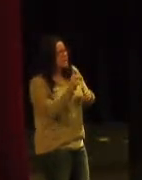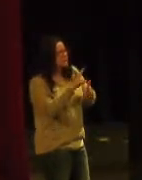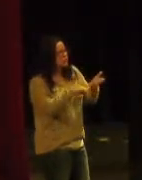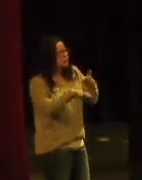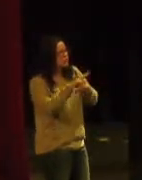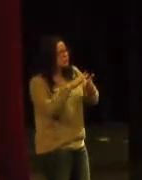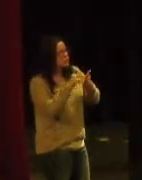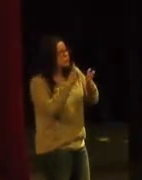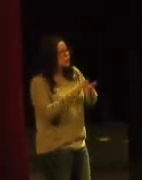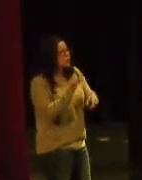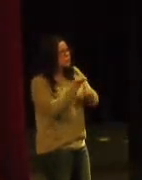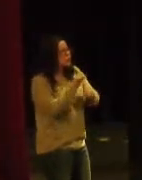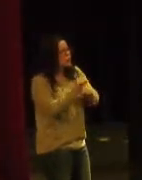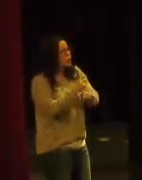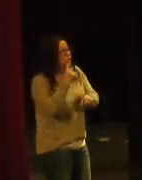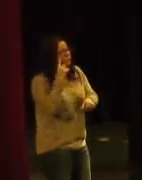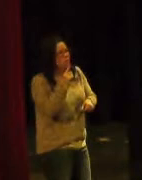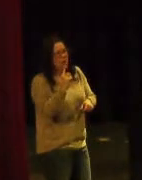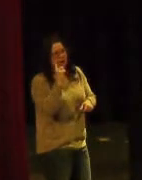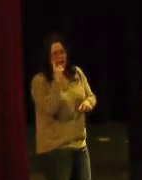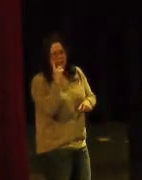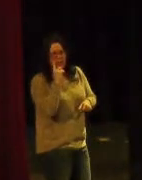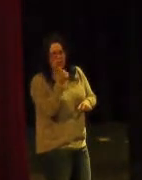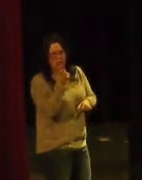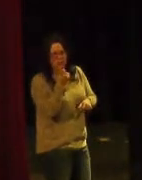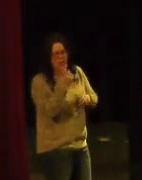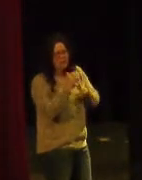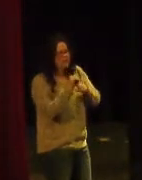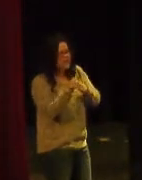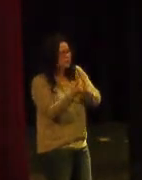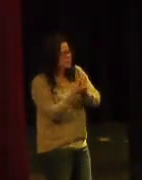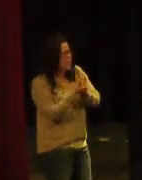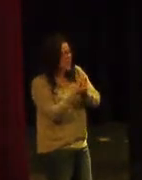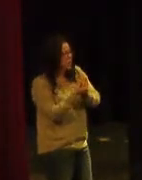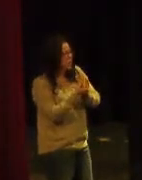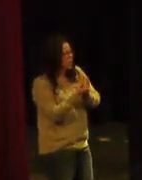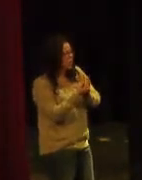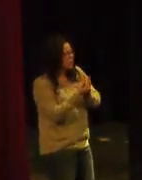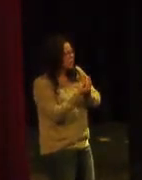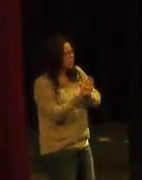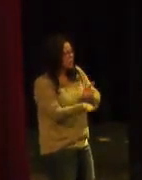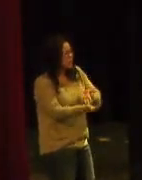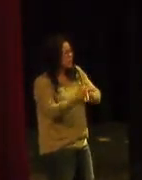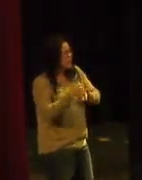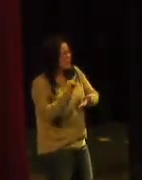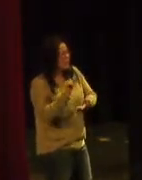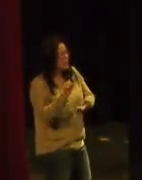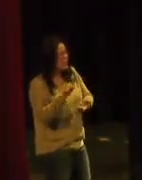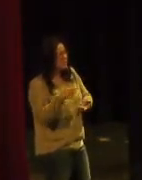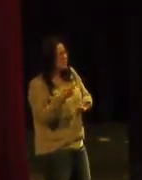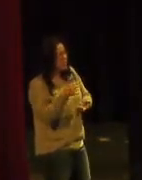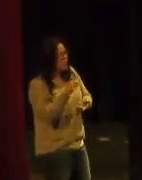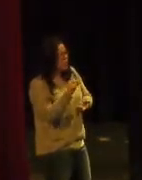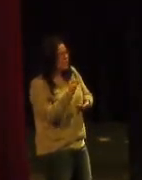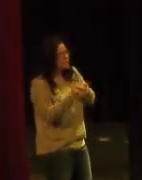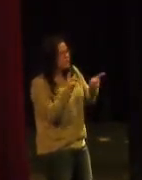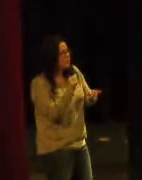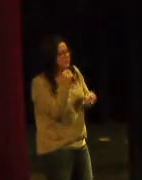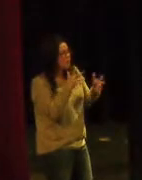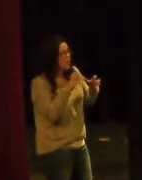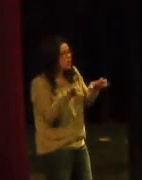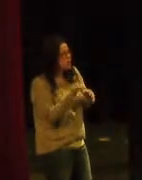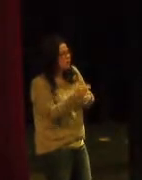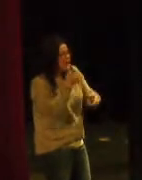work for, I think it was $11 an hour picking asparagus. People didn't want to do the grunt